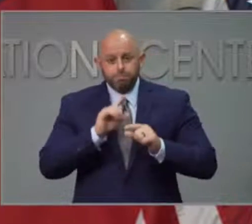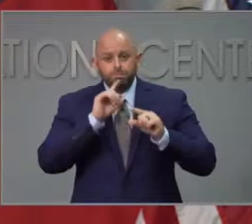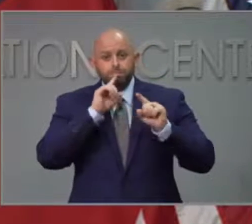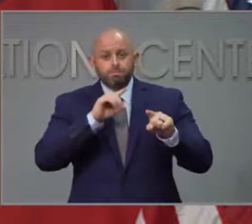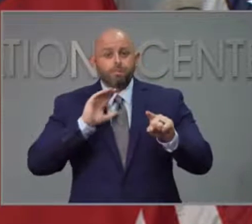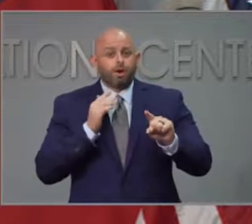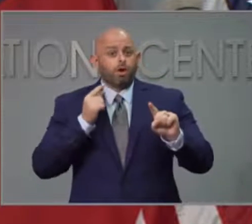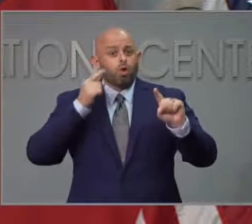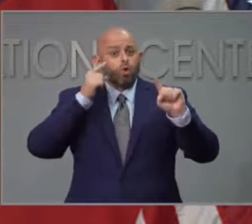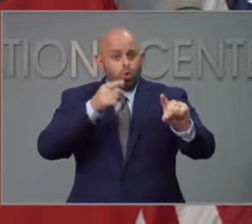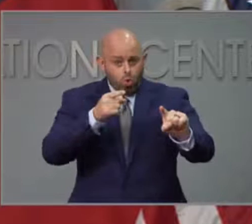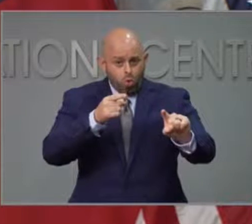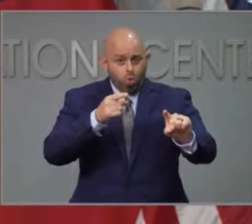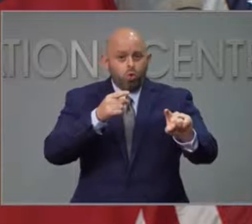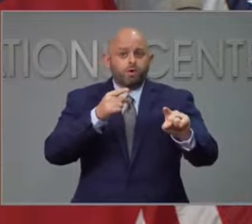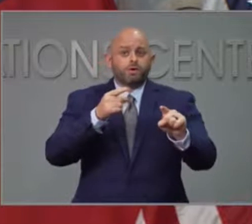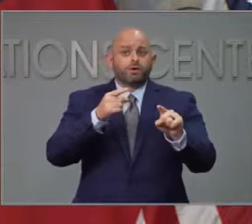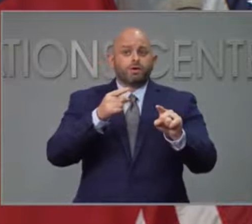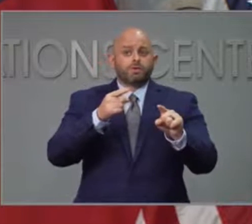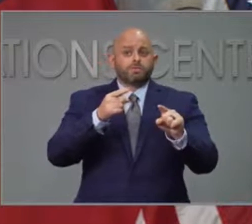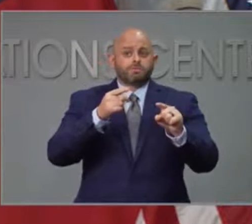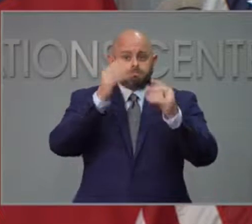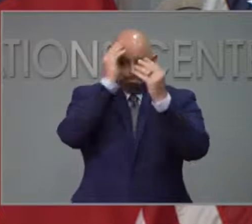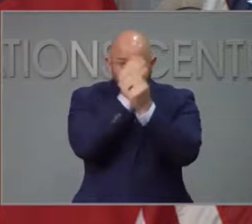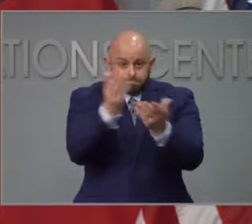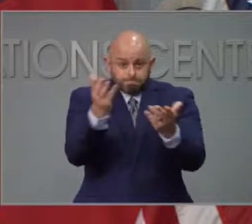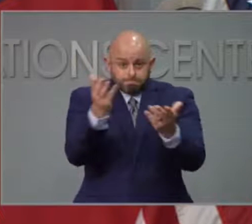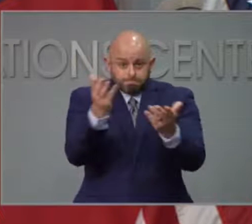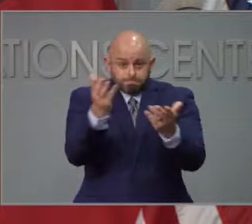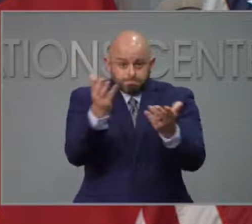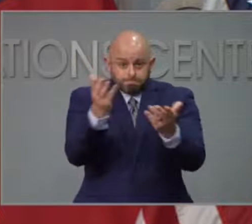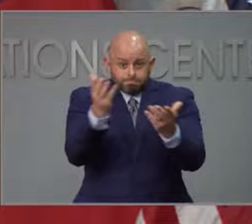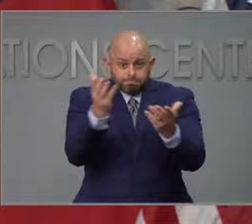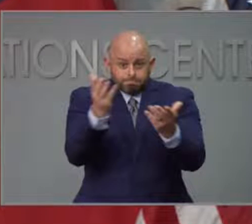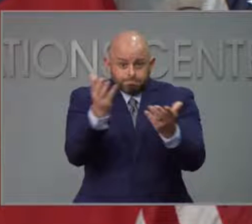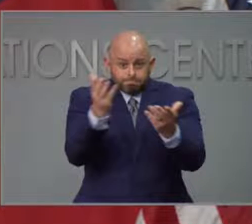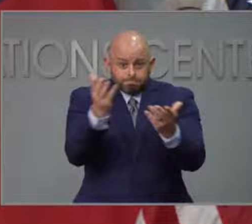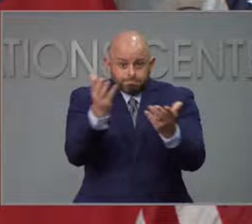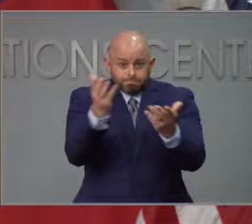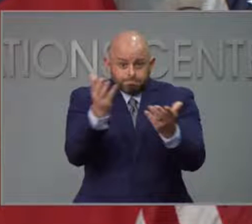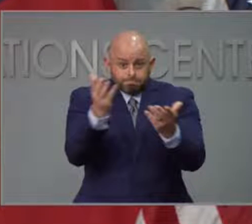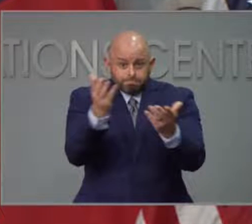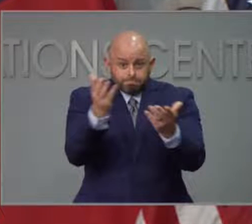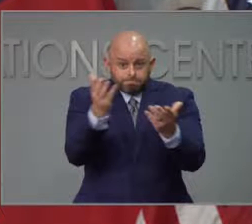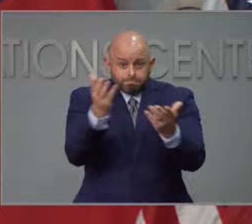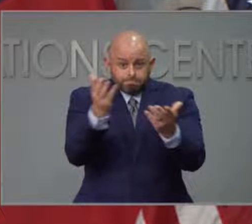release the results at the close of polls. That does not change.